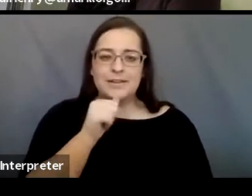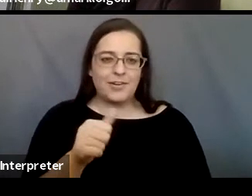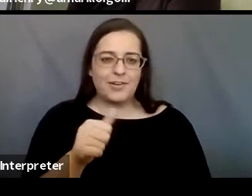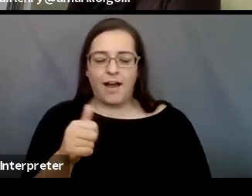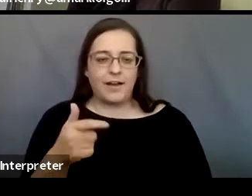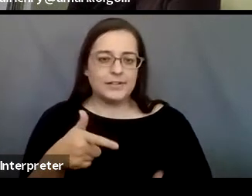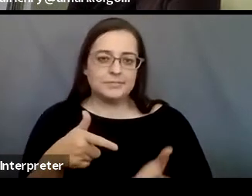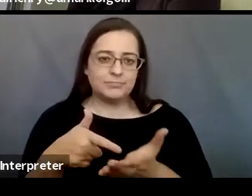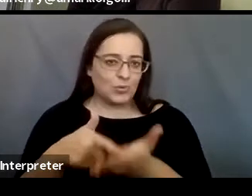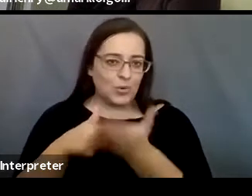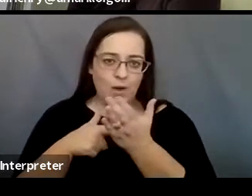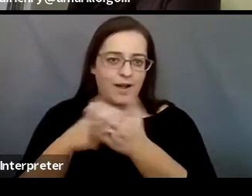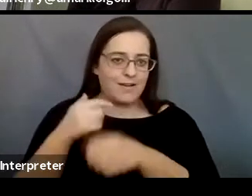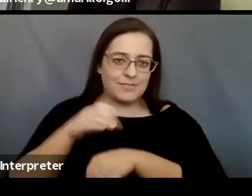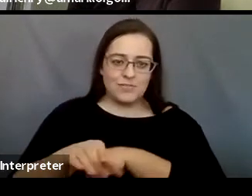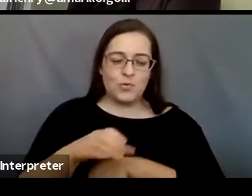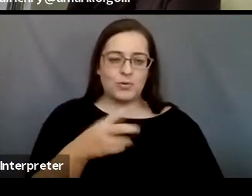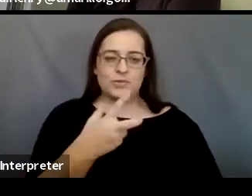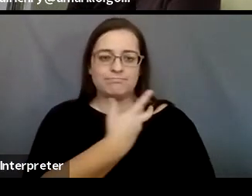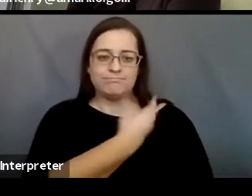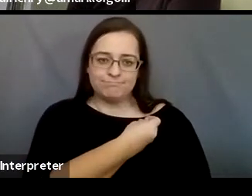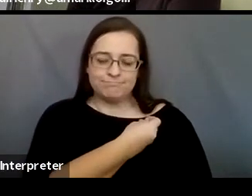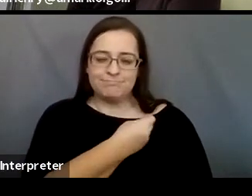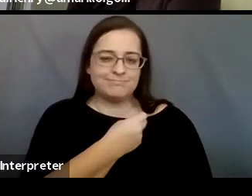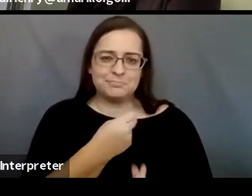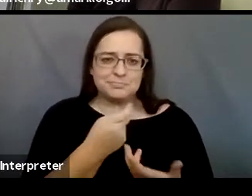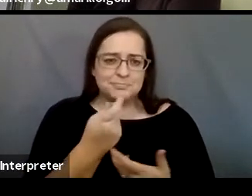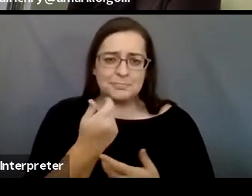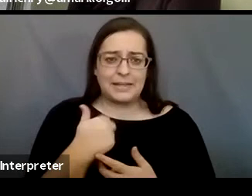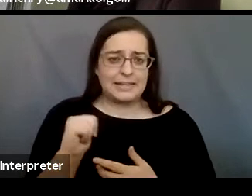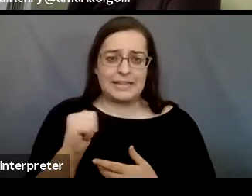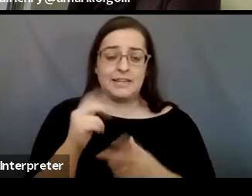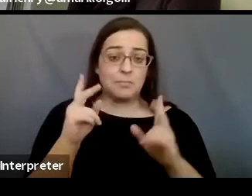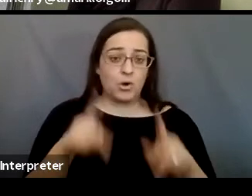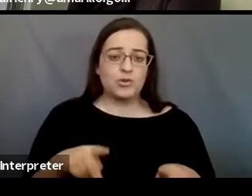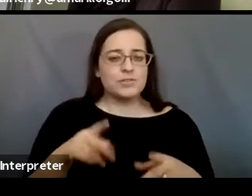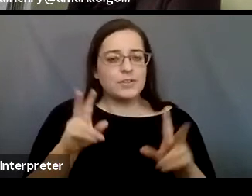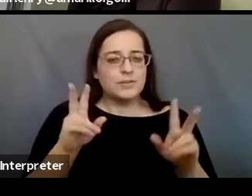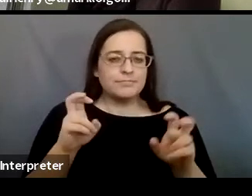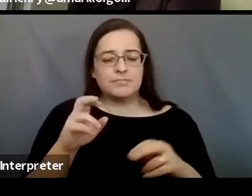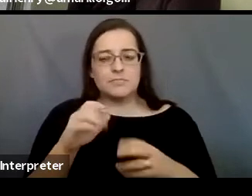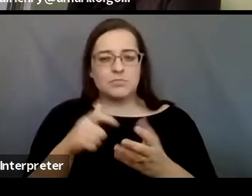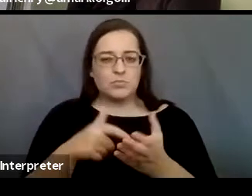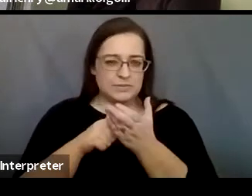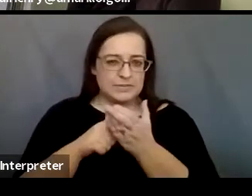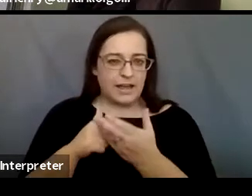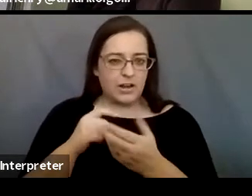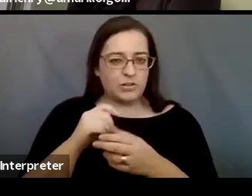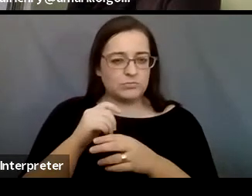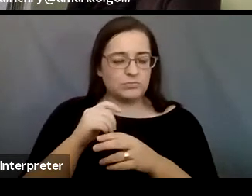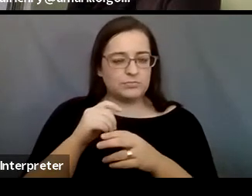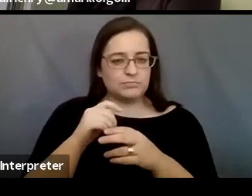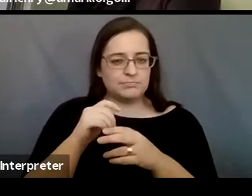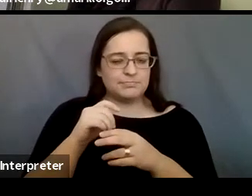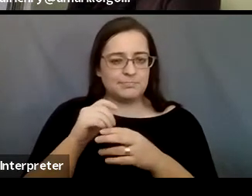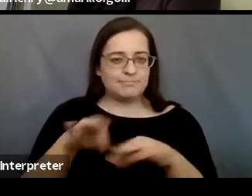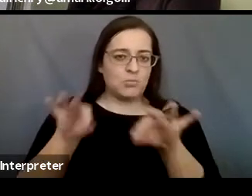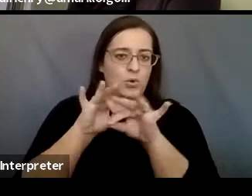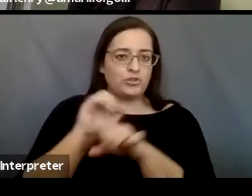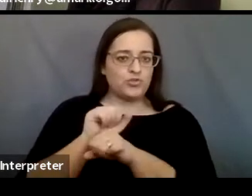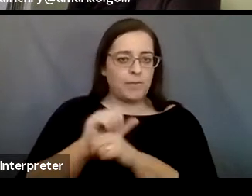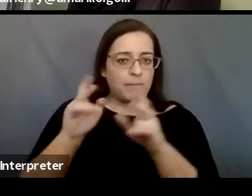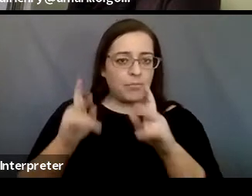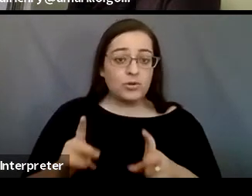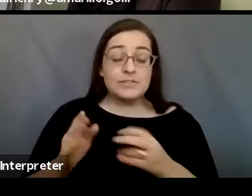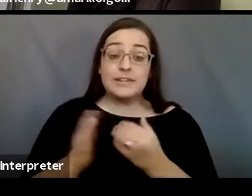vaccines to be taken by any essential personnel in the city that work for the City of Amarillo, even